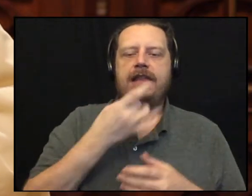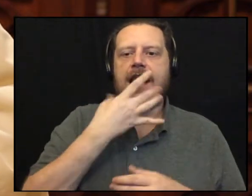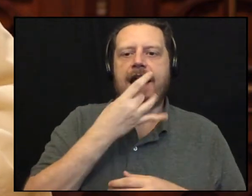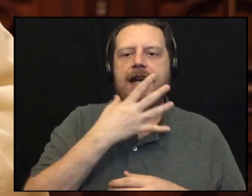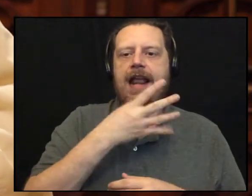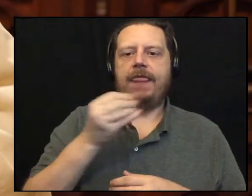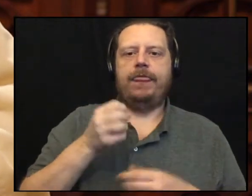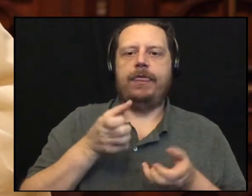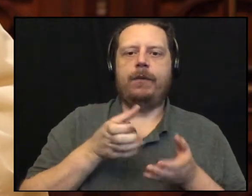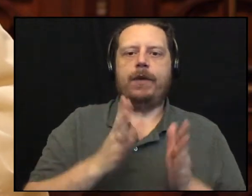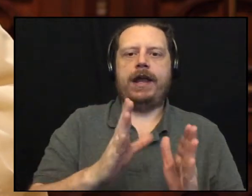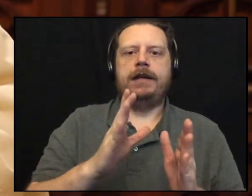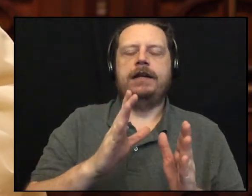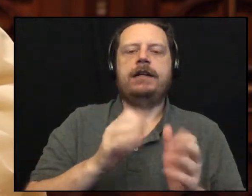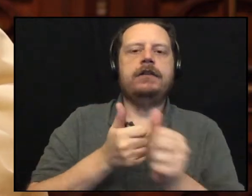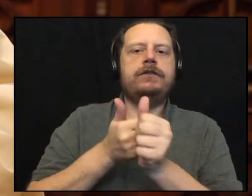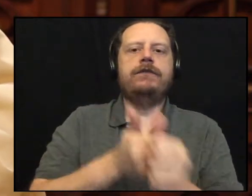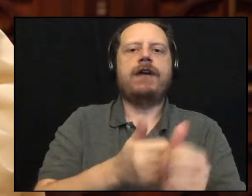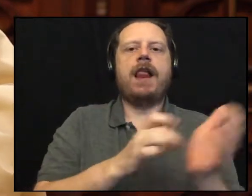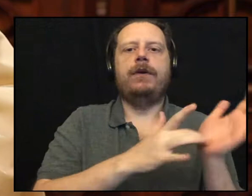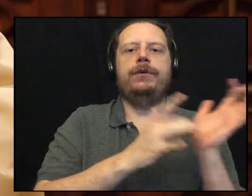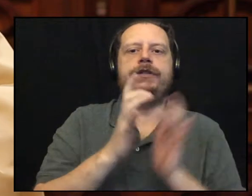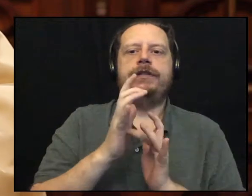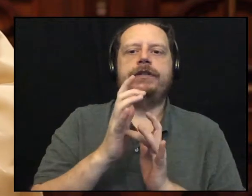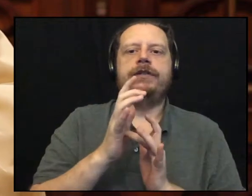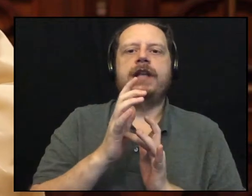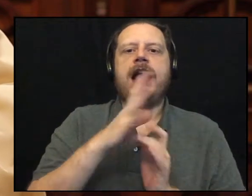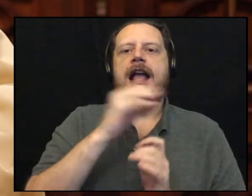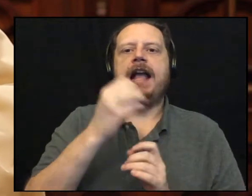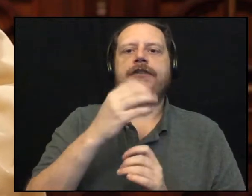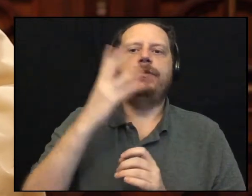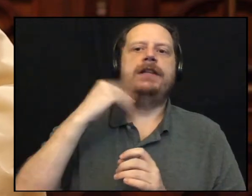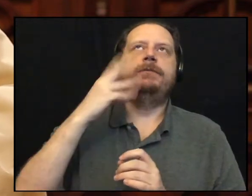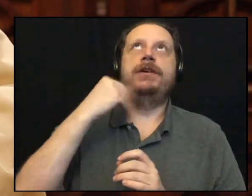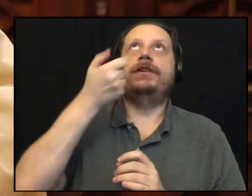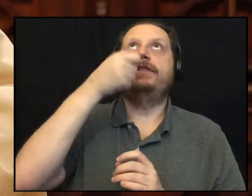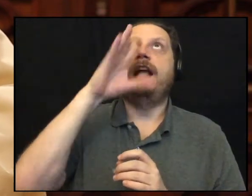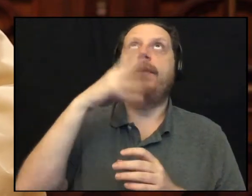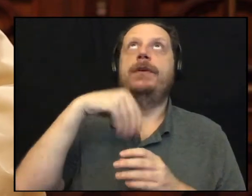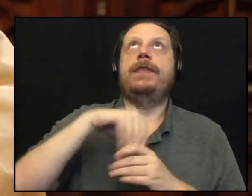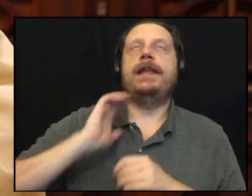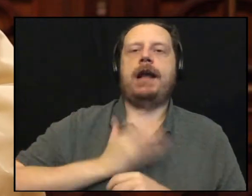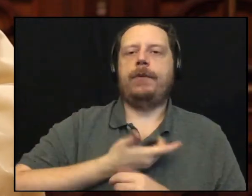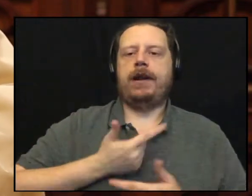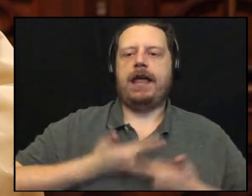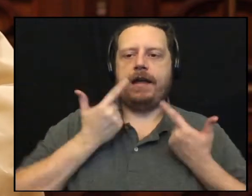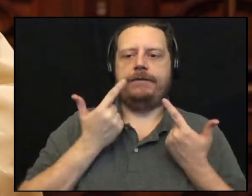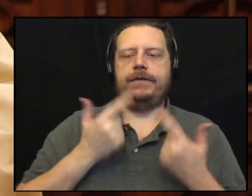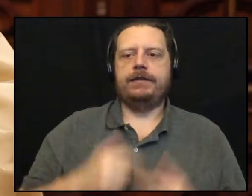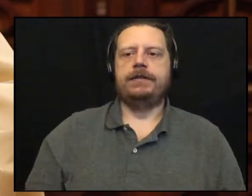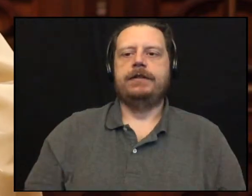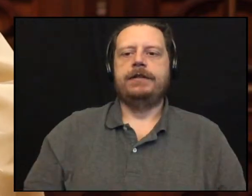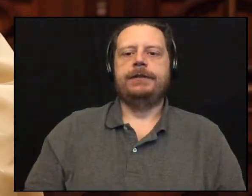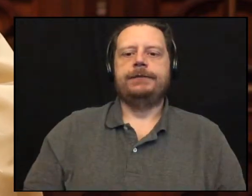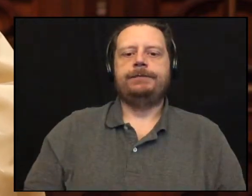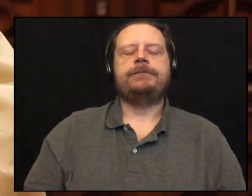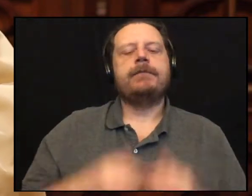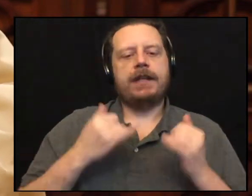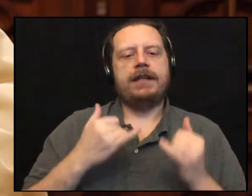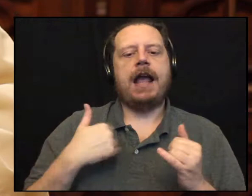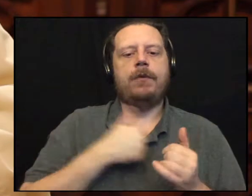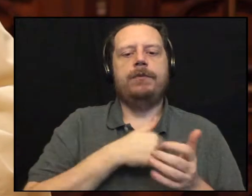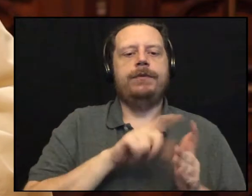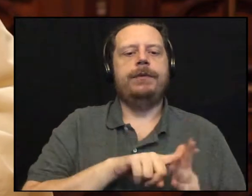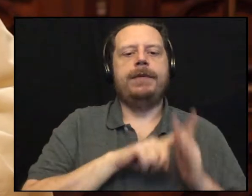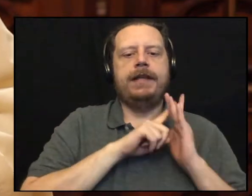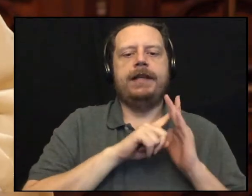to follow Jesus and to encounter God in our lives. And so let us begin this